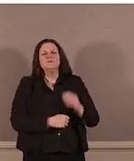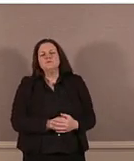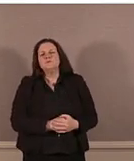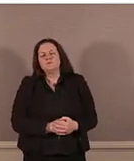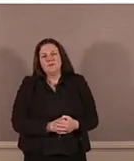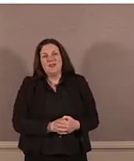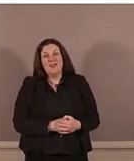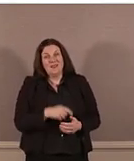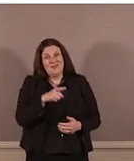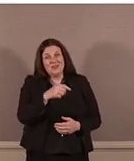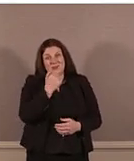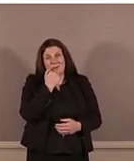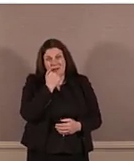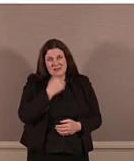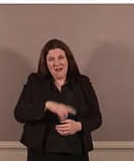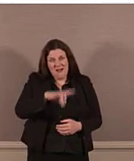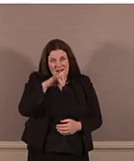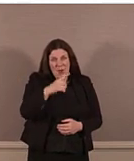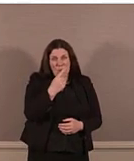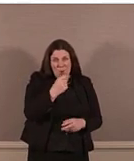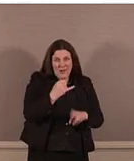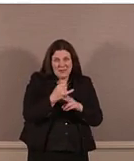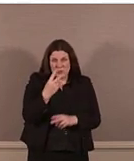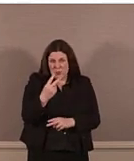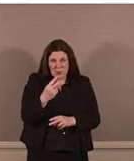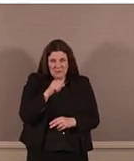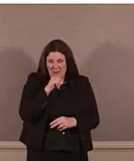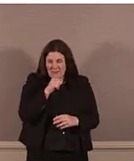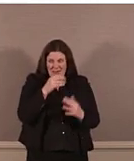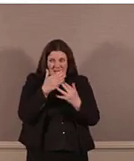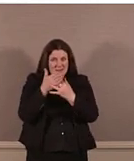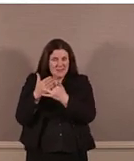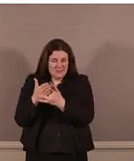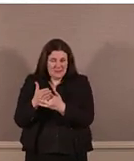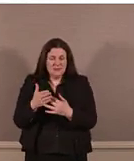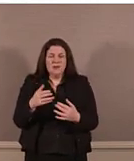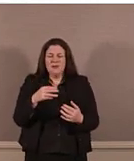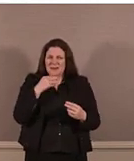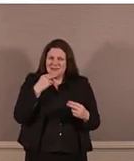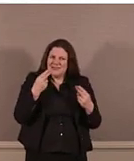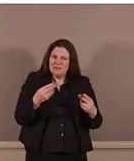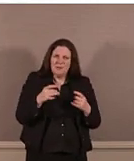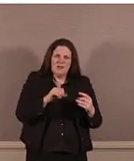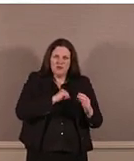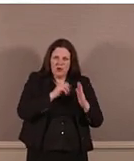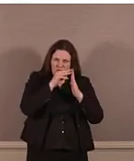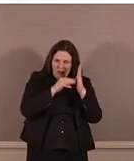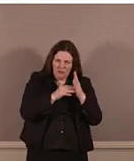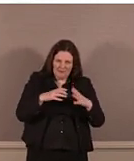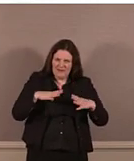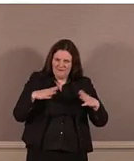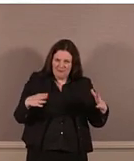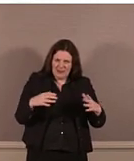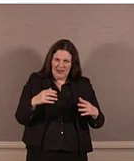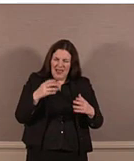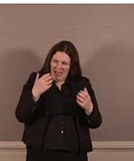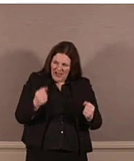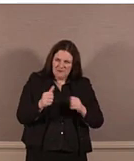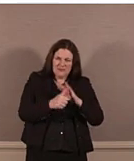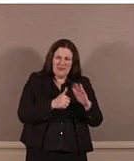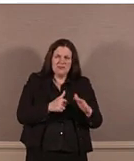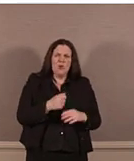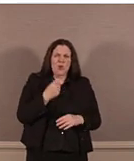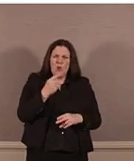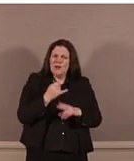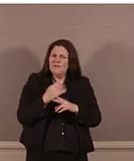is extremely high. So I suppose we have to ensure that the programmes are available to support people to gain those skills. And indeed, 1 in 4